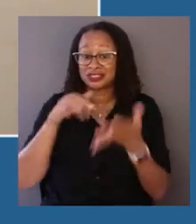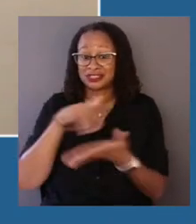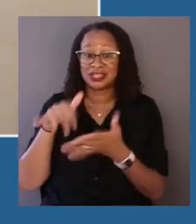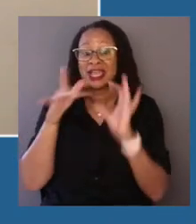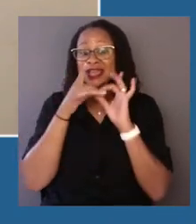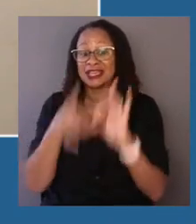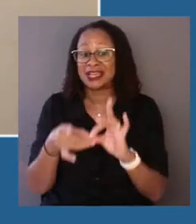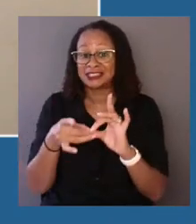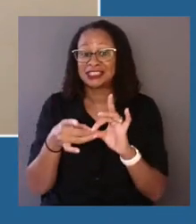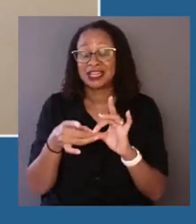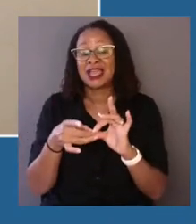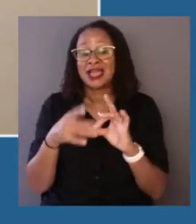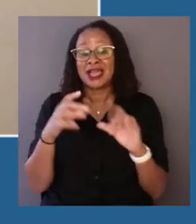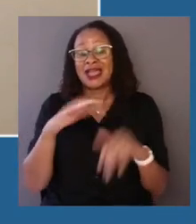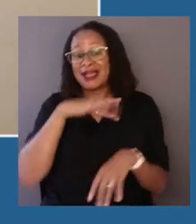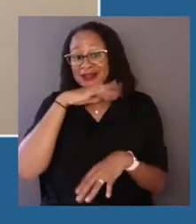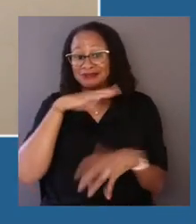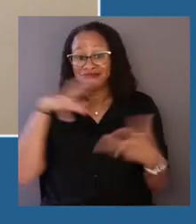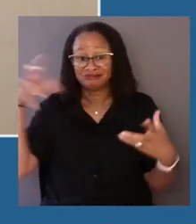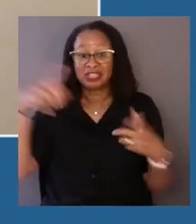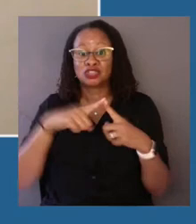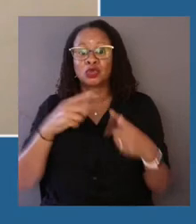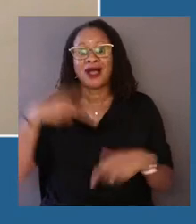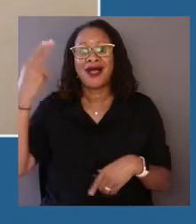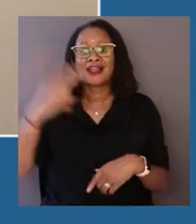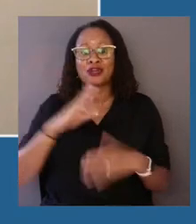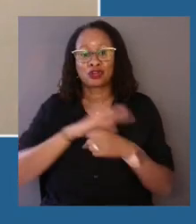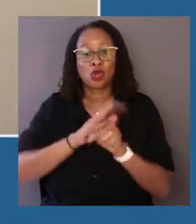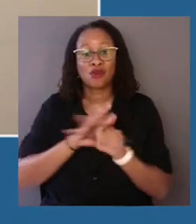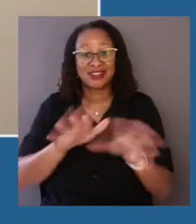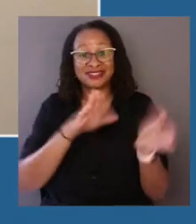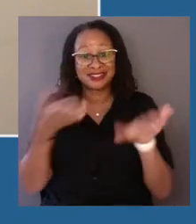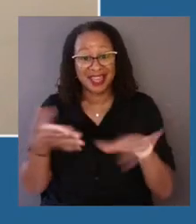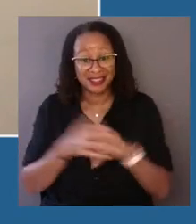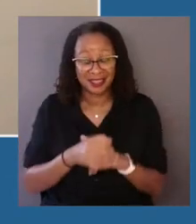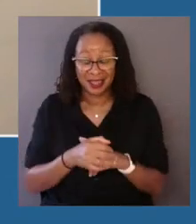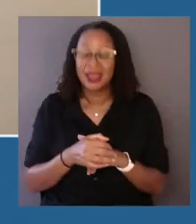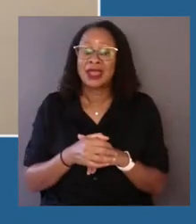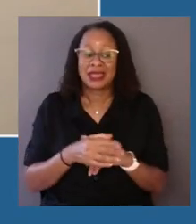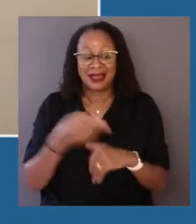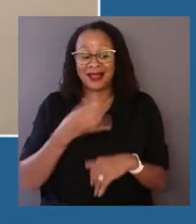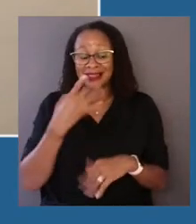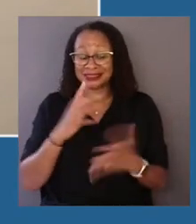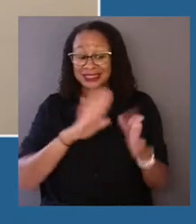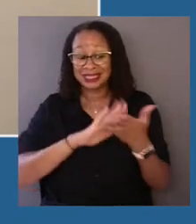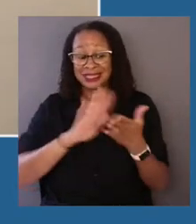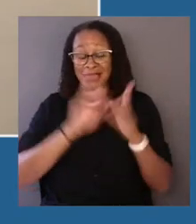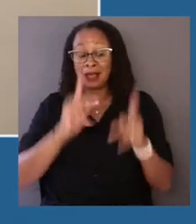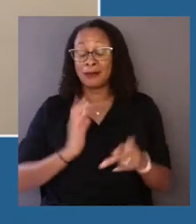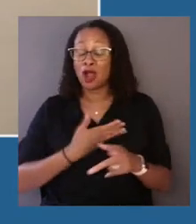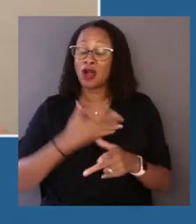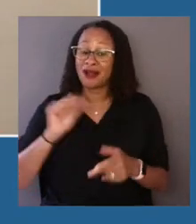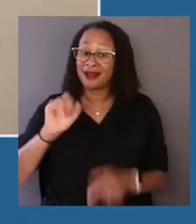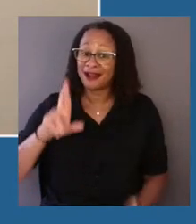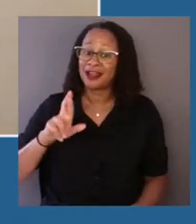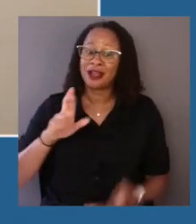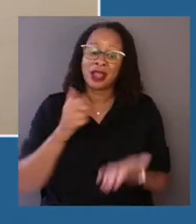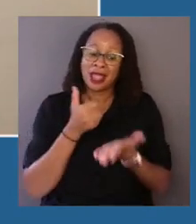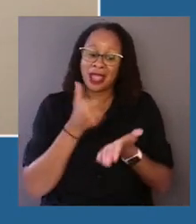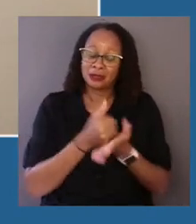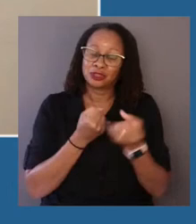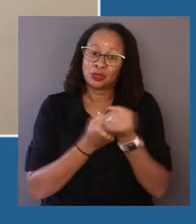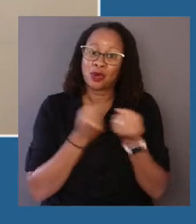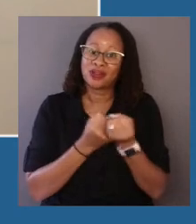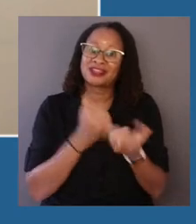higher coronavirus death rates, it really highlights that cleaning up our air also helps support the health of communities as they face